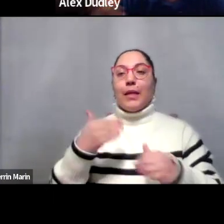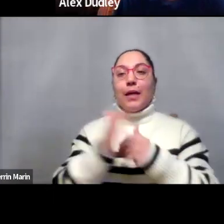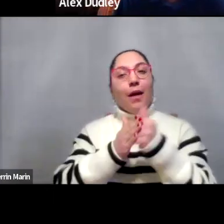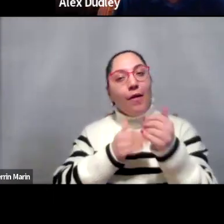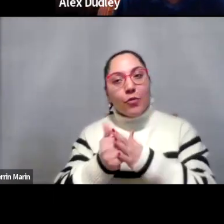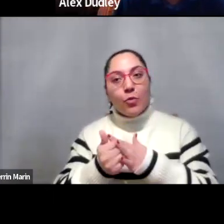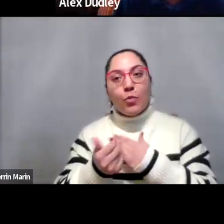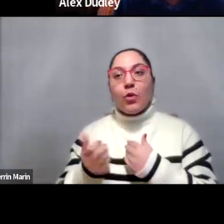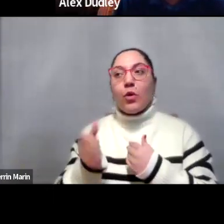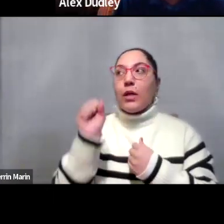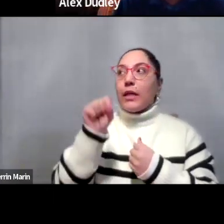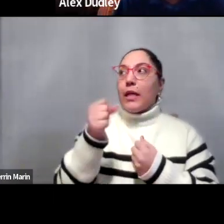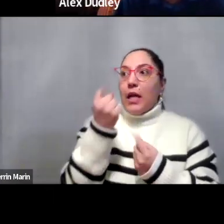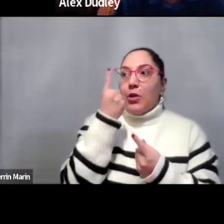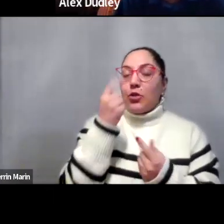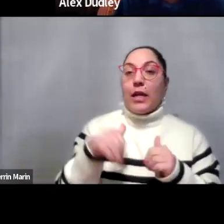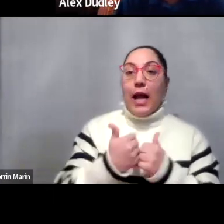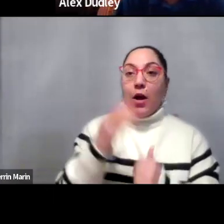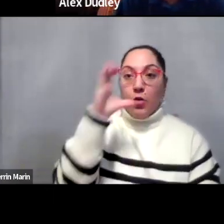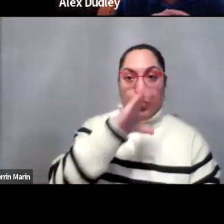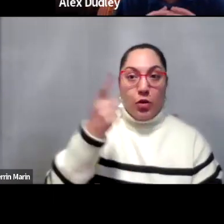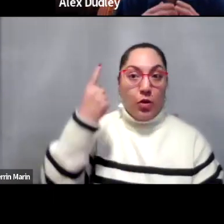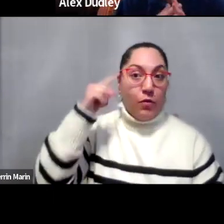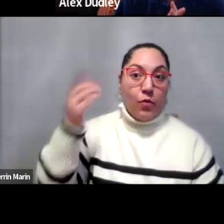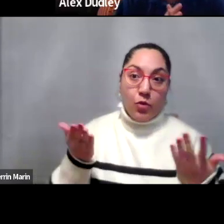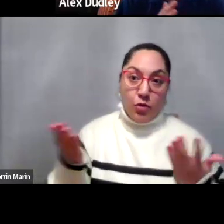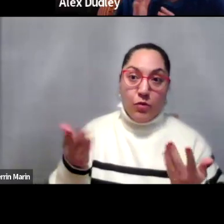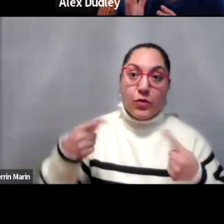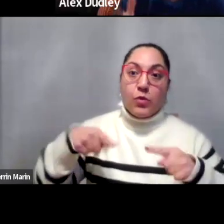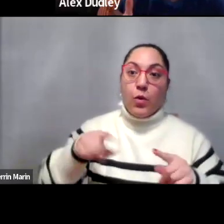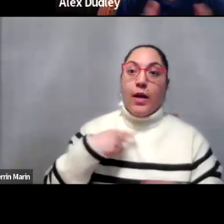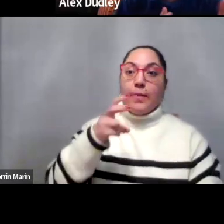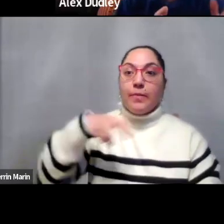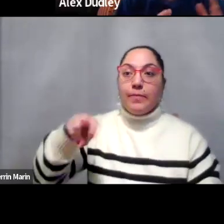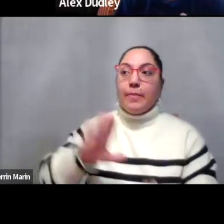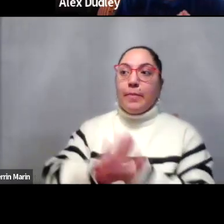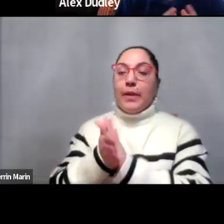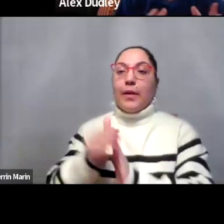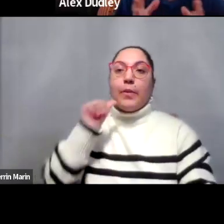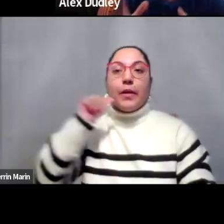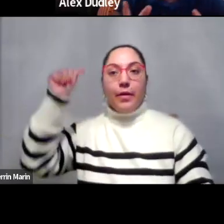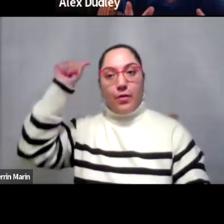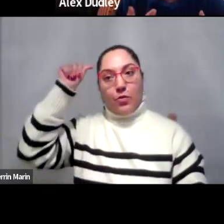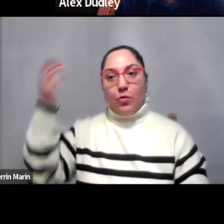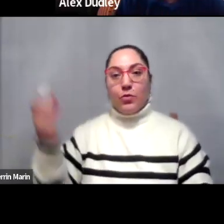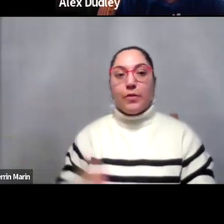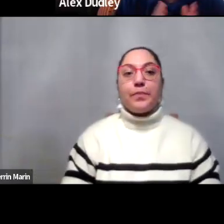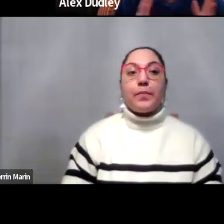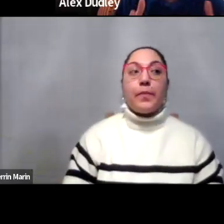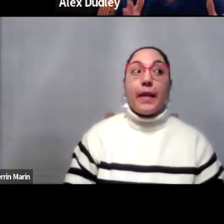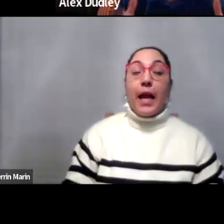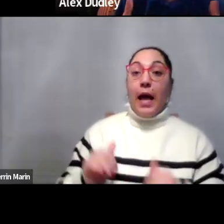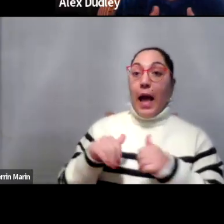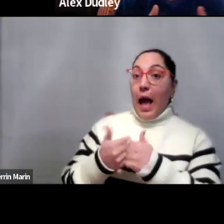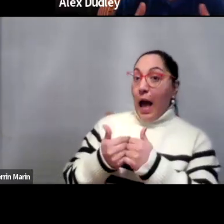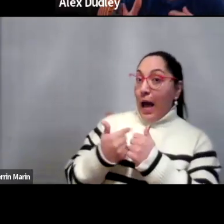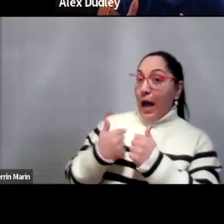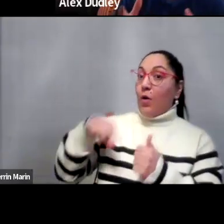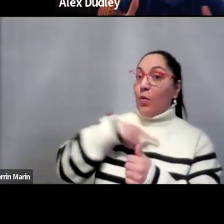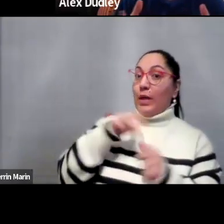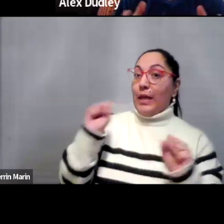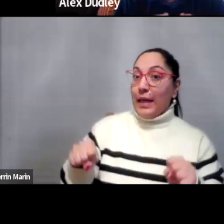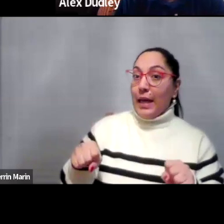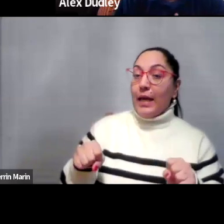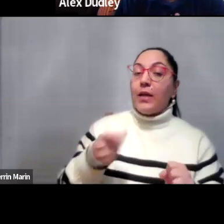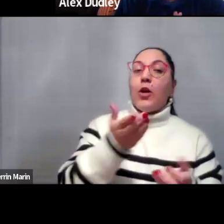continued services as they transition to adulthoods. The way that we do that most often is through our